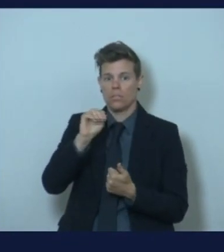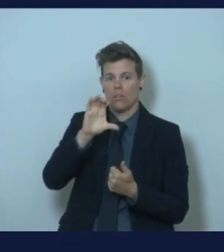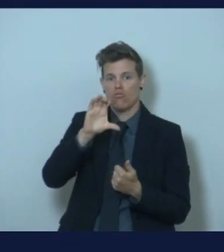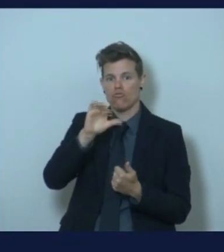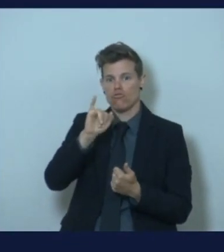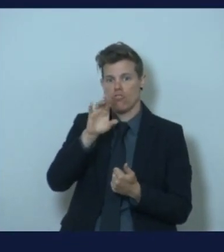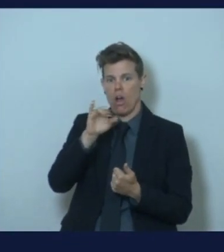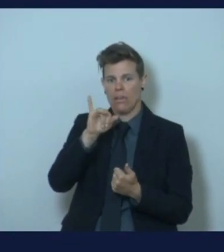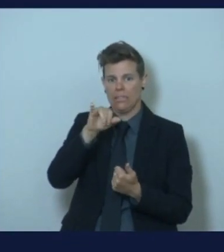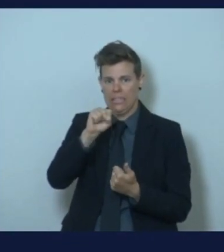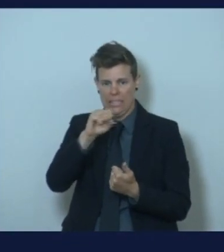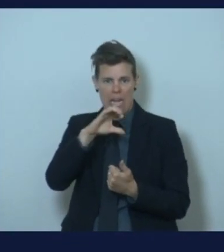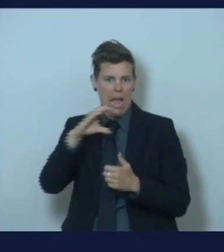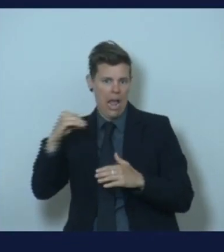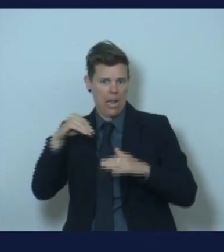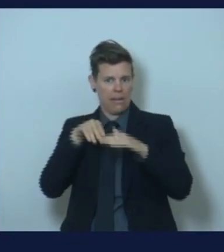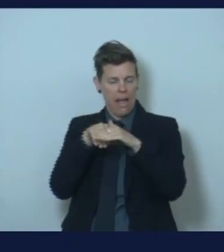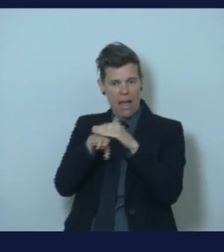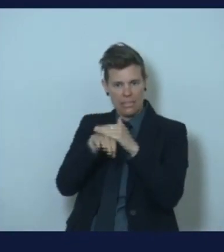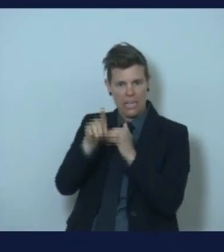855-NM-CRISIS or